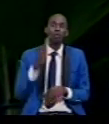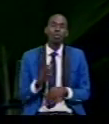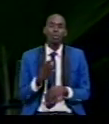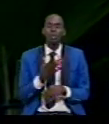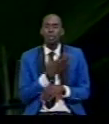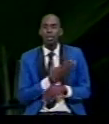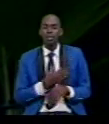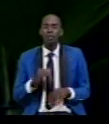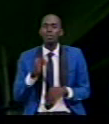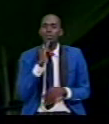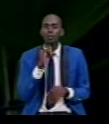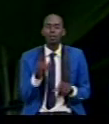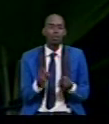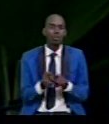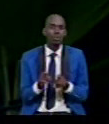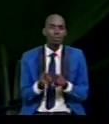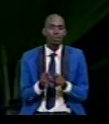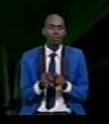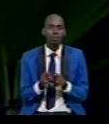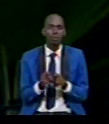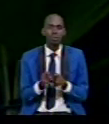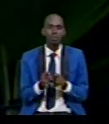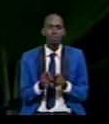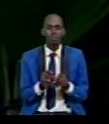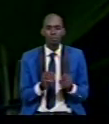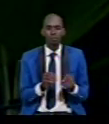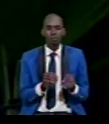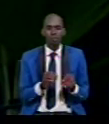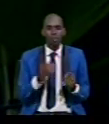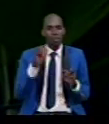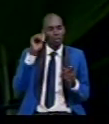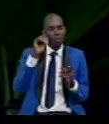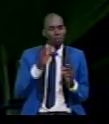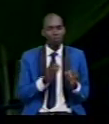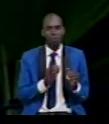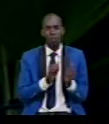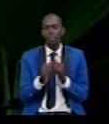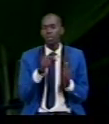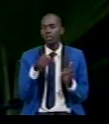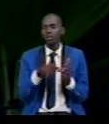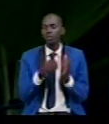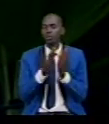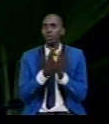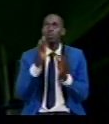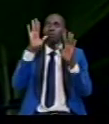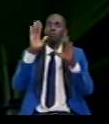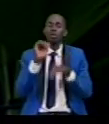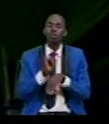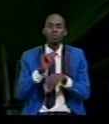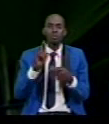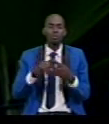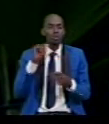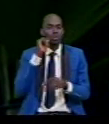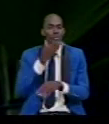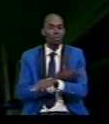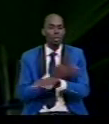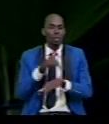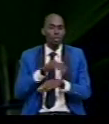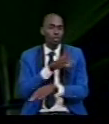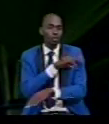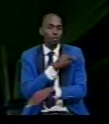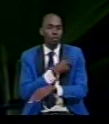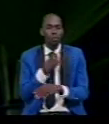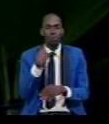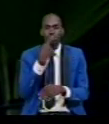extending this prayer of miracle to his daughter who is in the hospital, who we believe that through the prayer of the man of